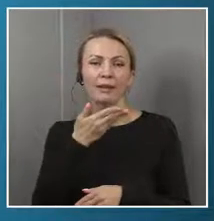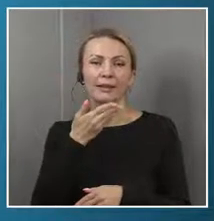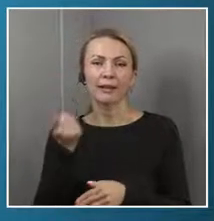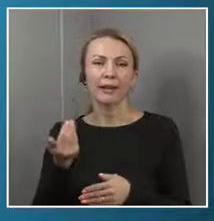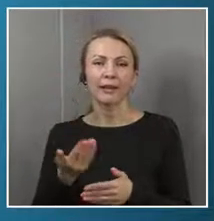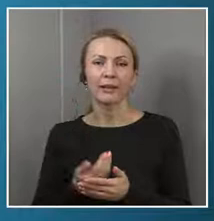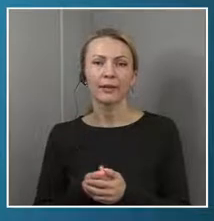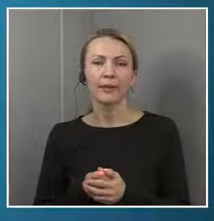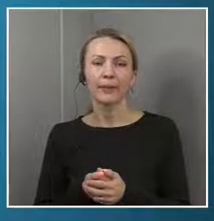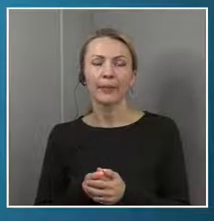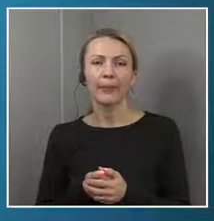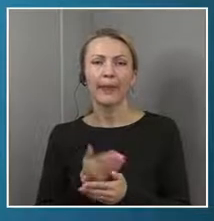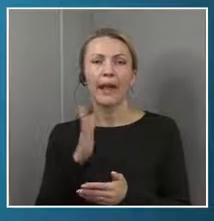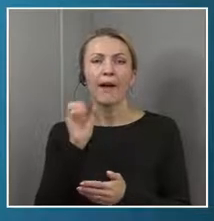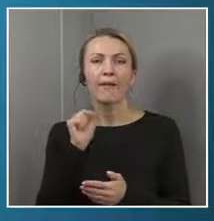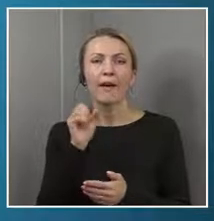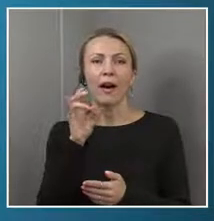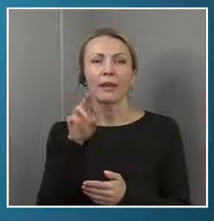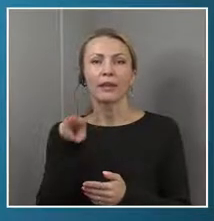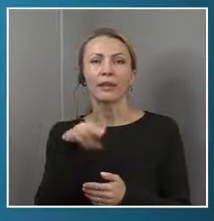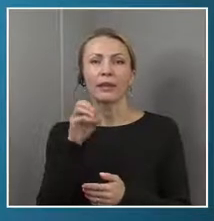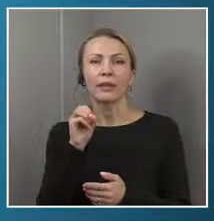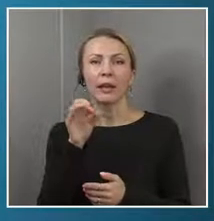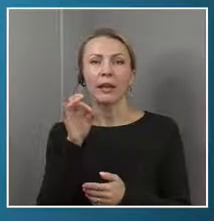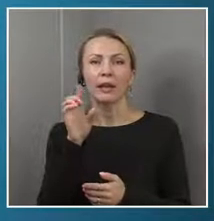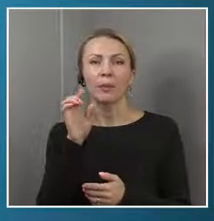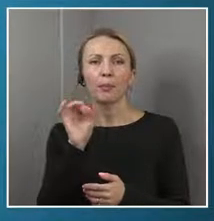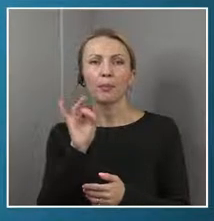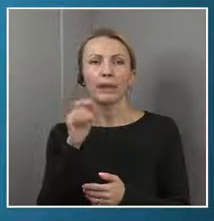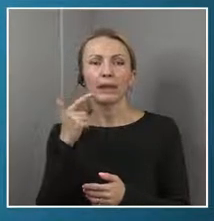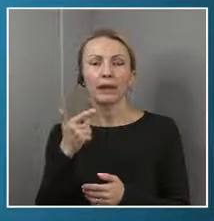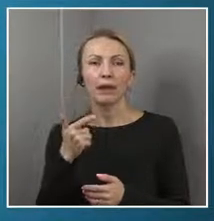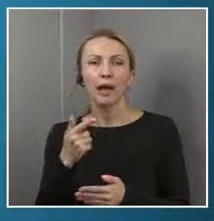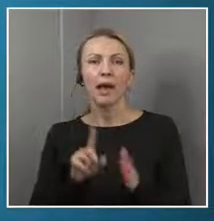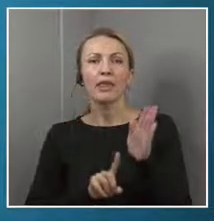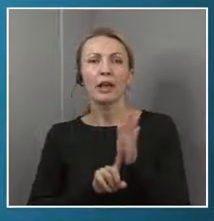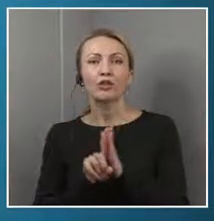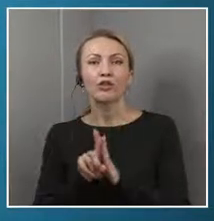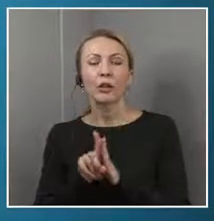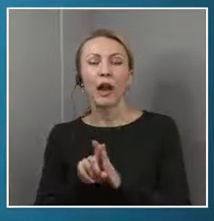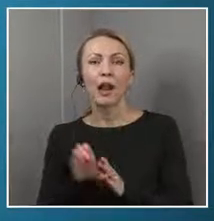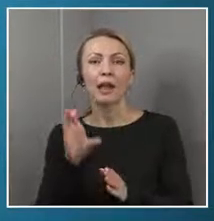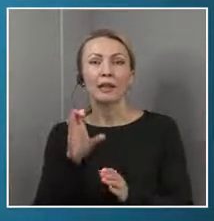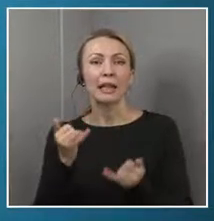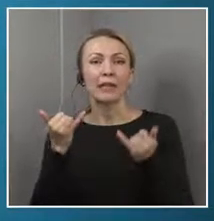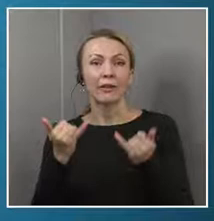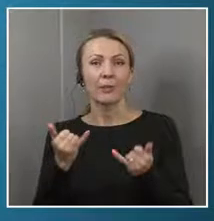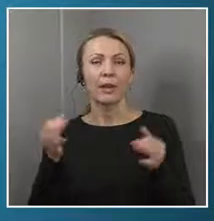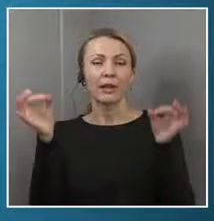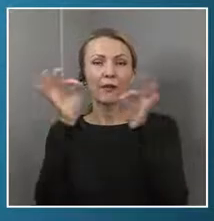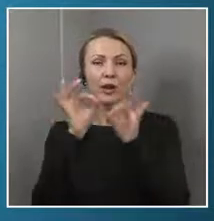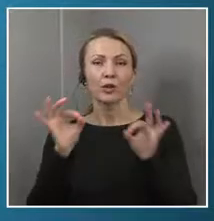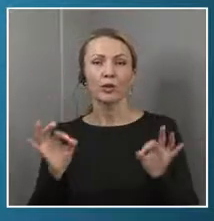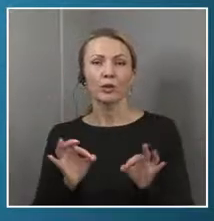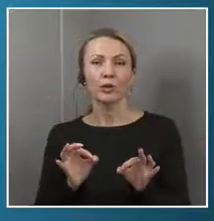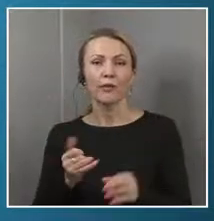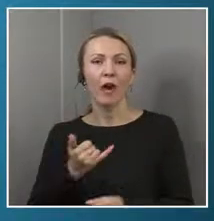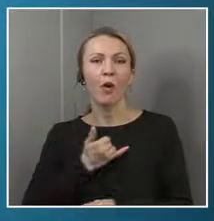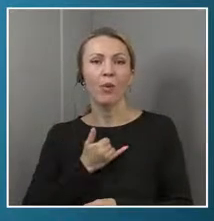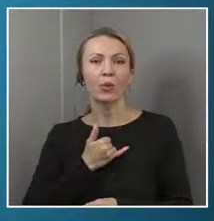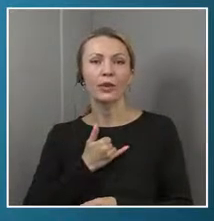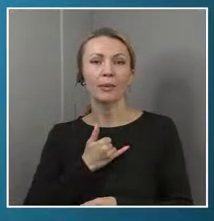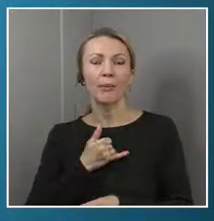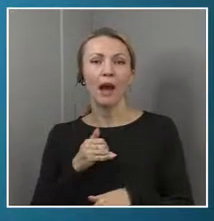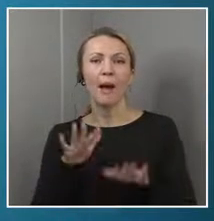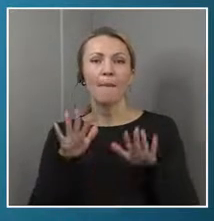Frick began his collection with contemporary art such as these that were hung in his Pittsburgh home. Now, of